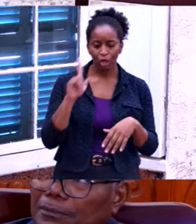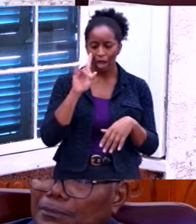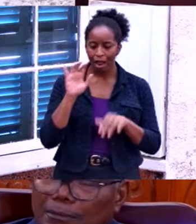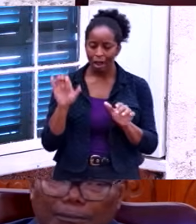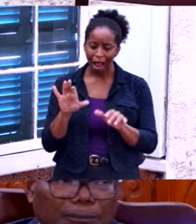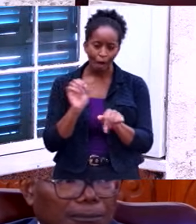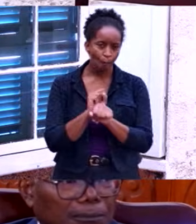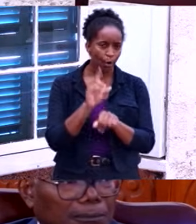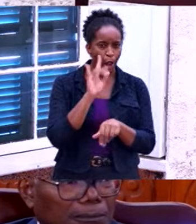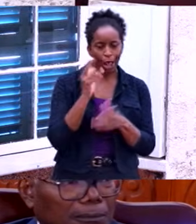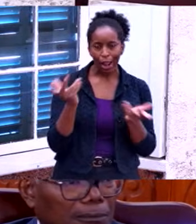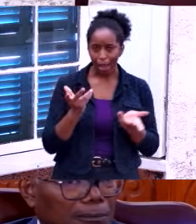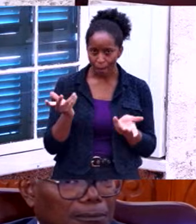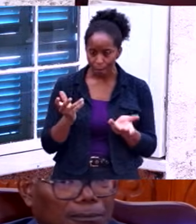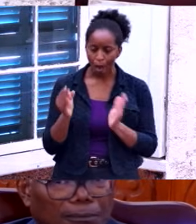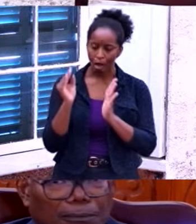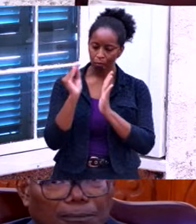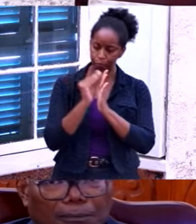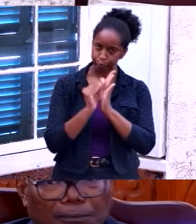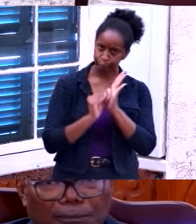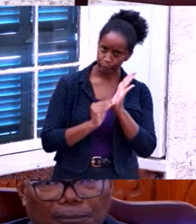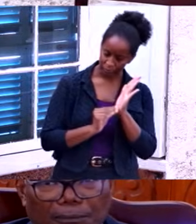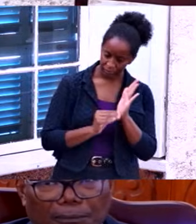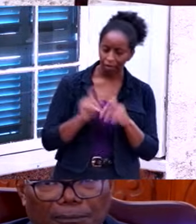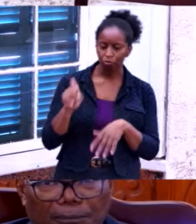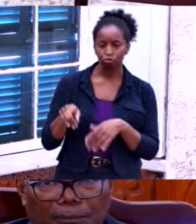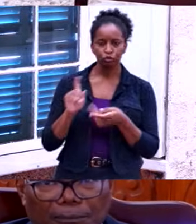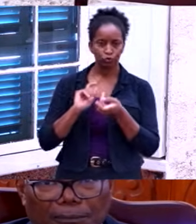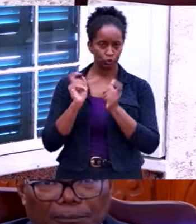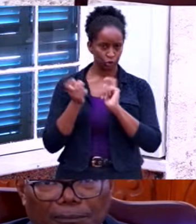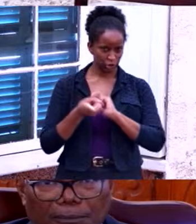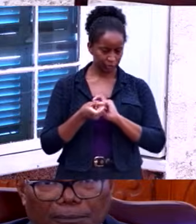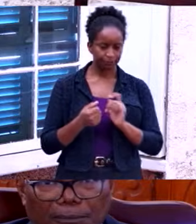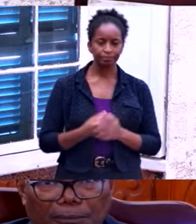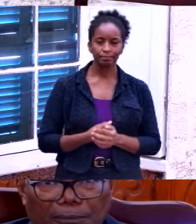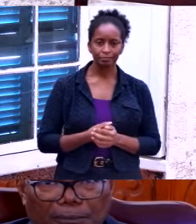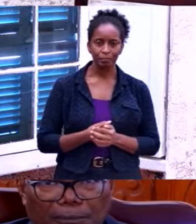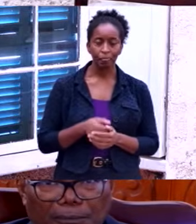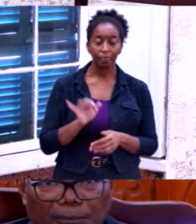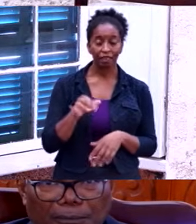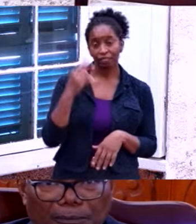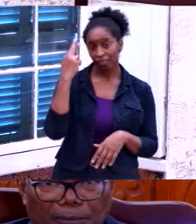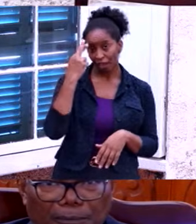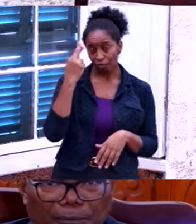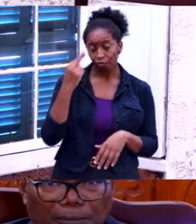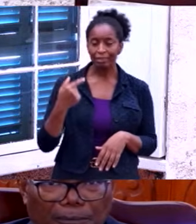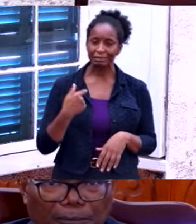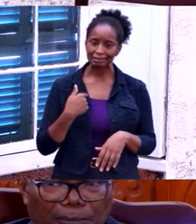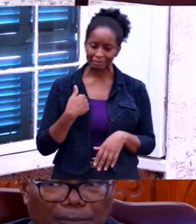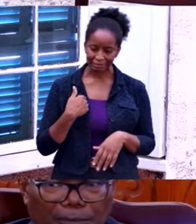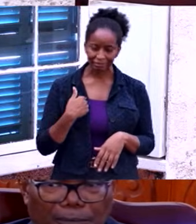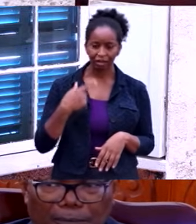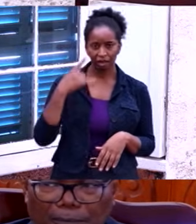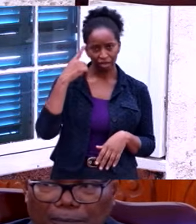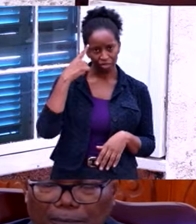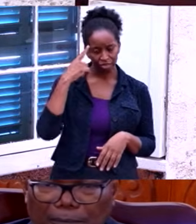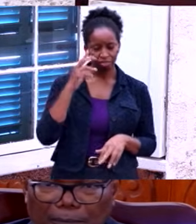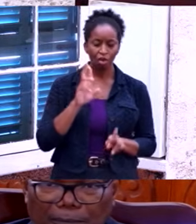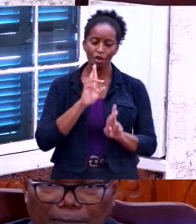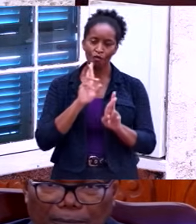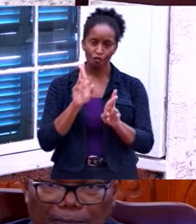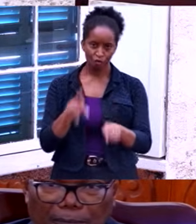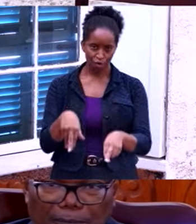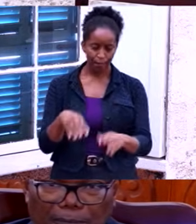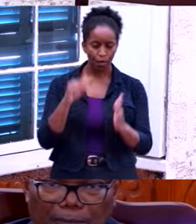is why I insisted that when the report was written, that every minority opinion should be recorded and